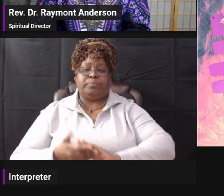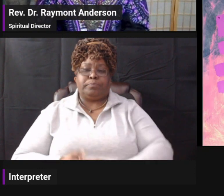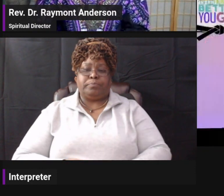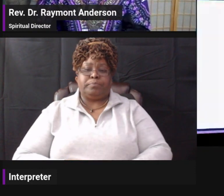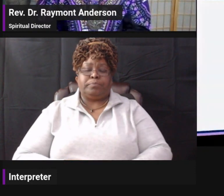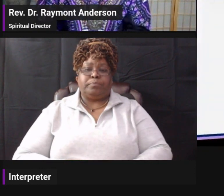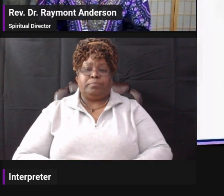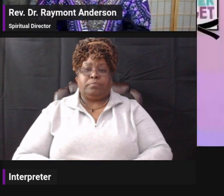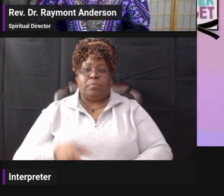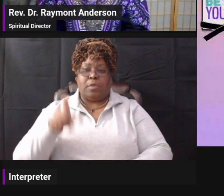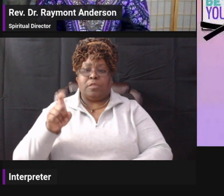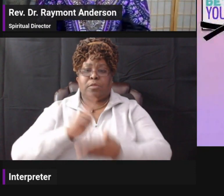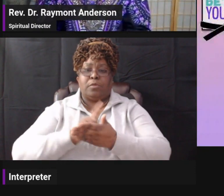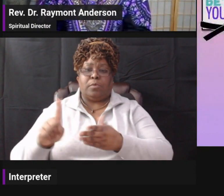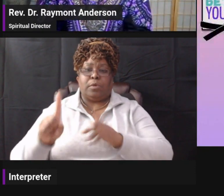Breathe.